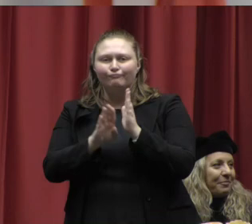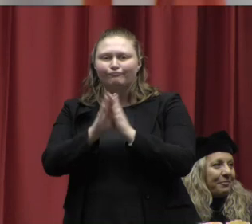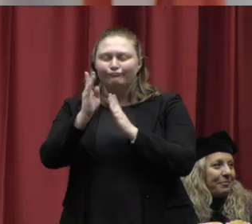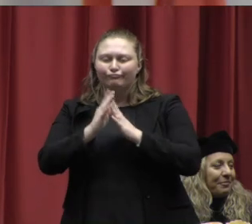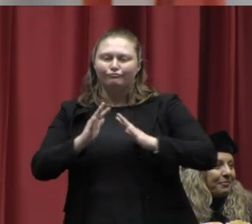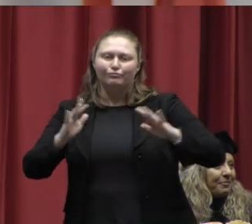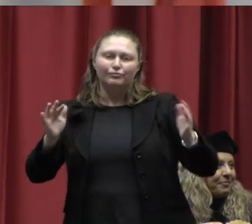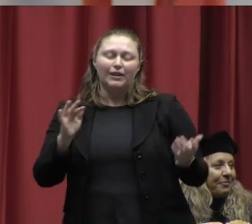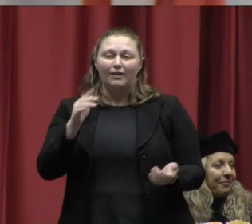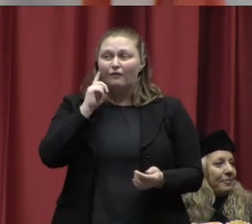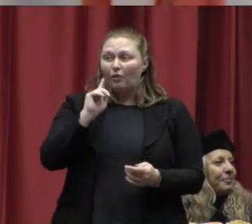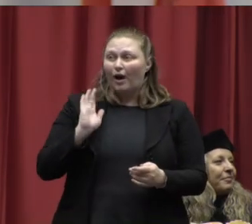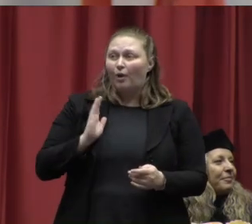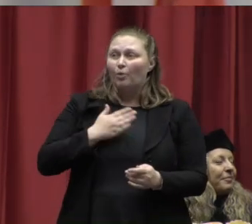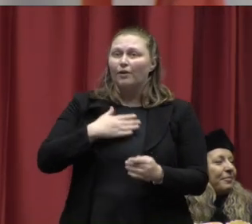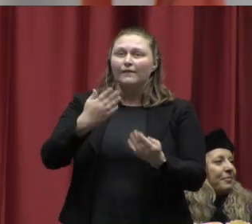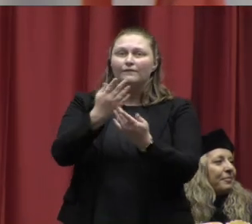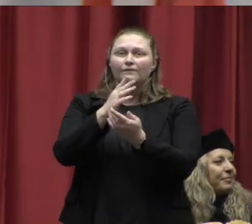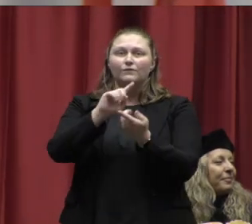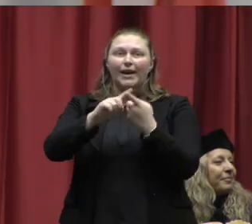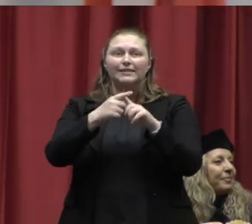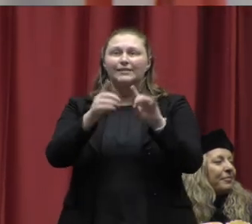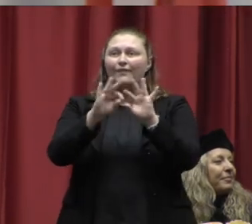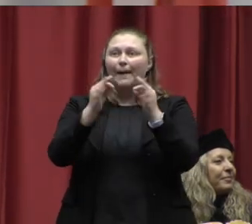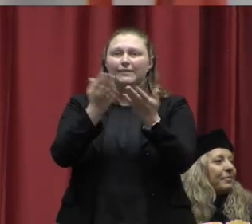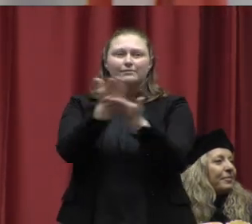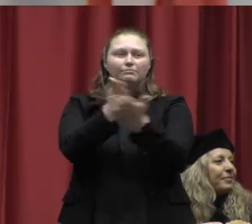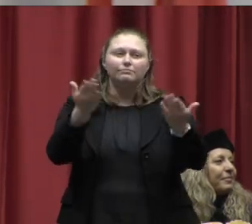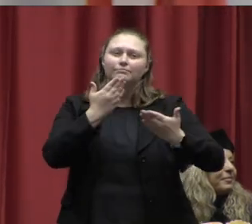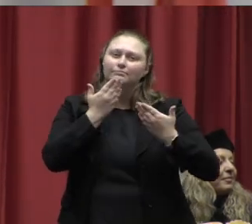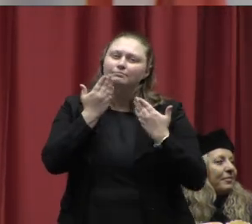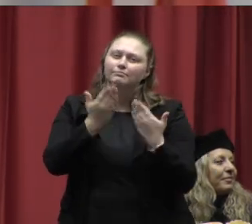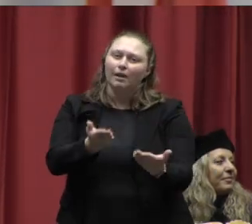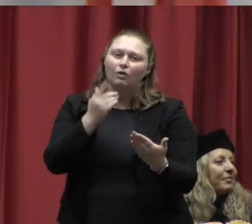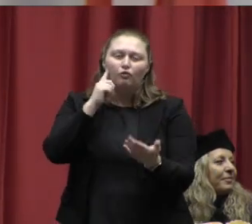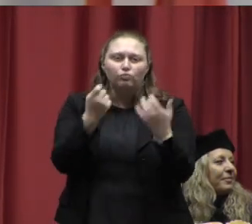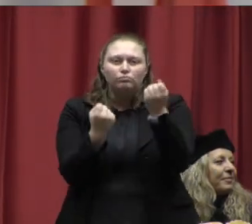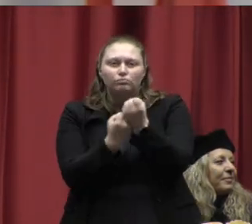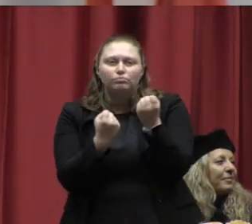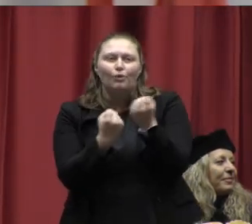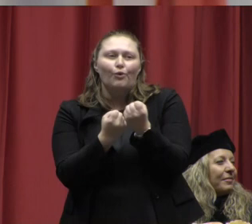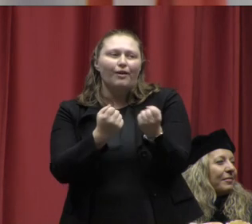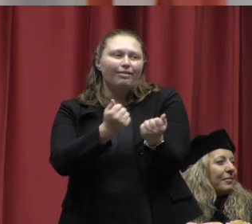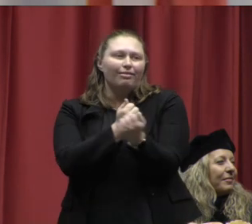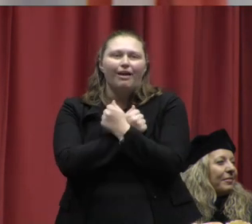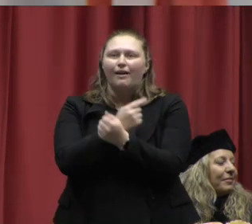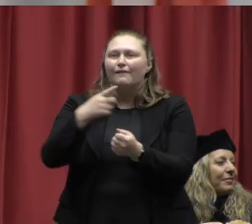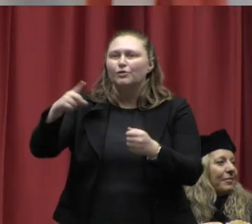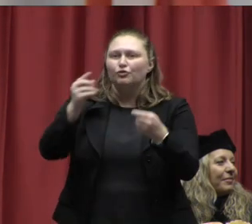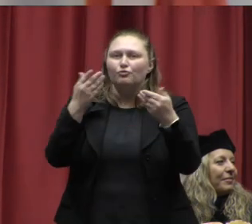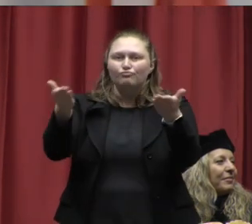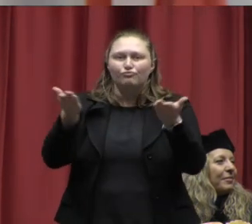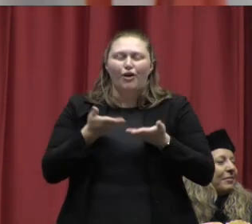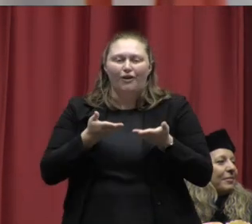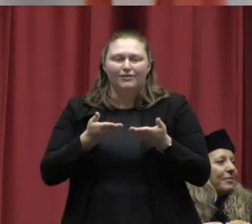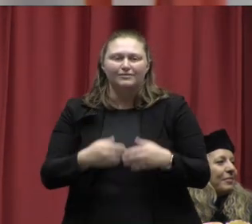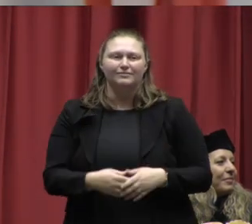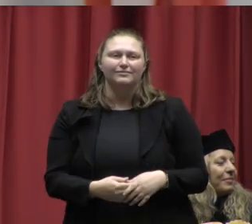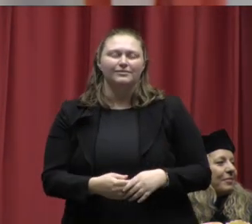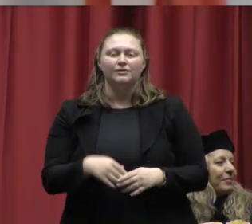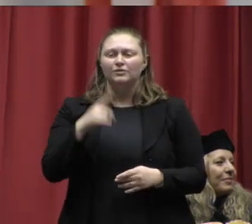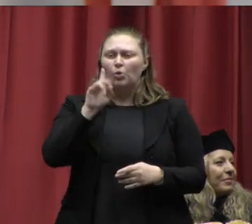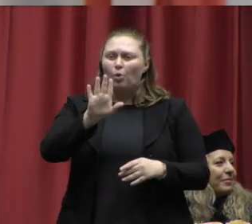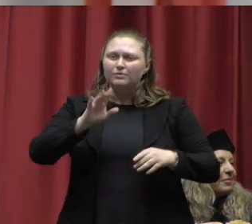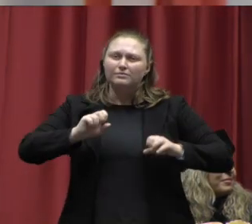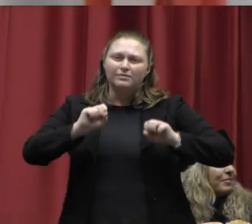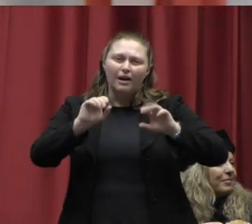our families, we give our thanks for the support and love that has no ranks, for the